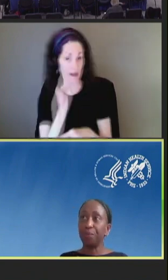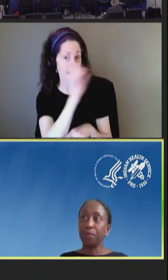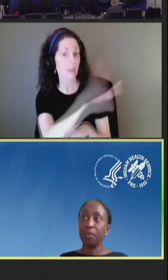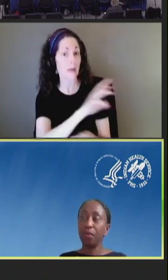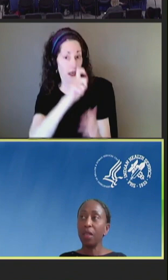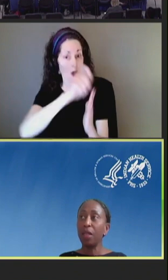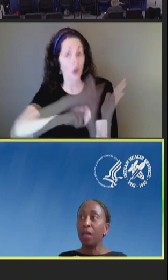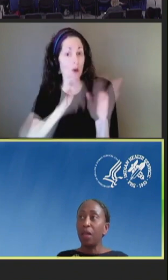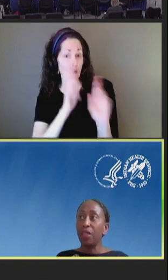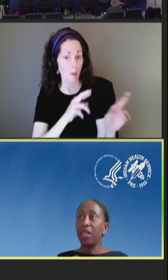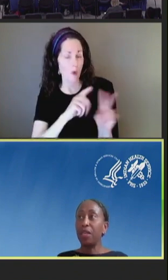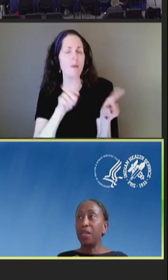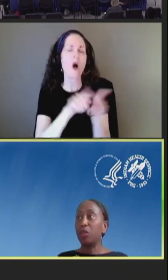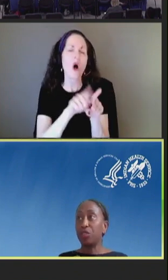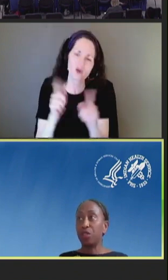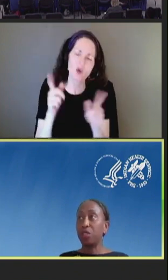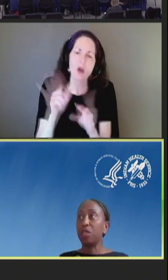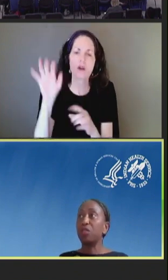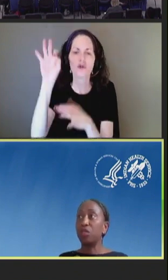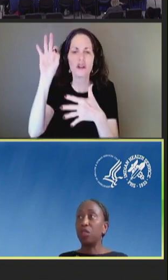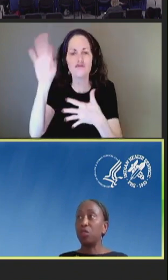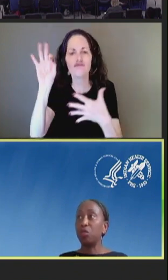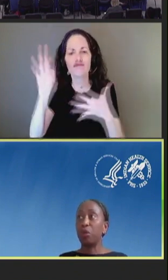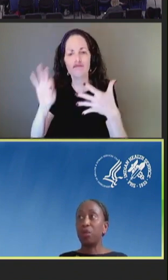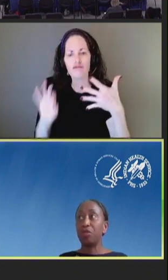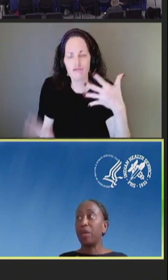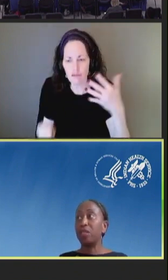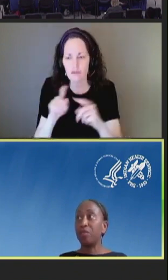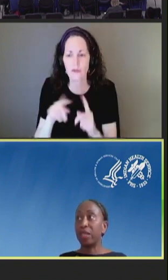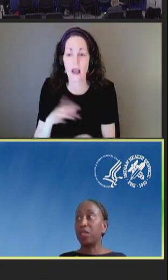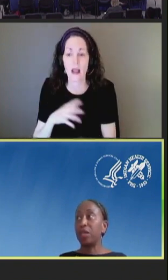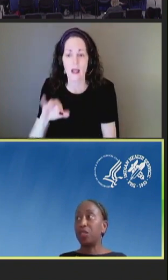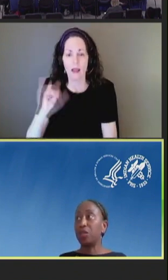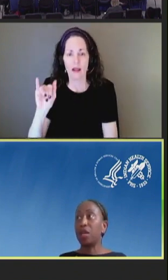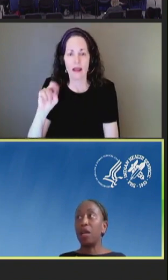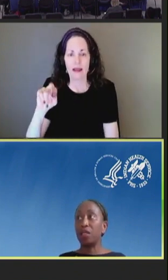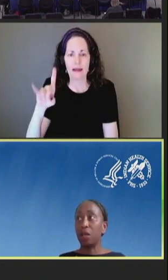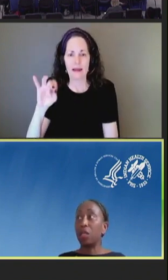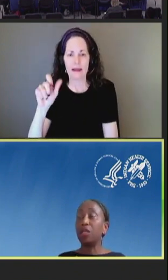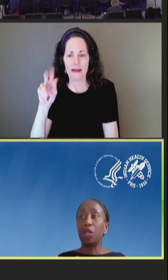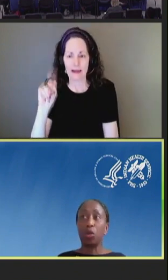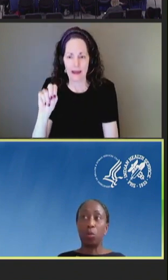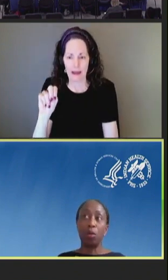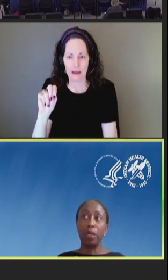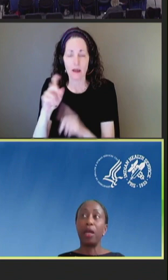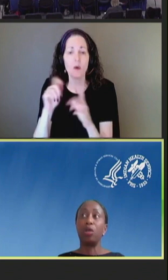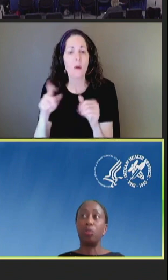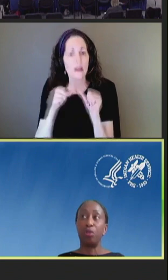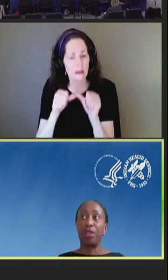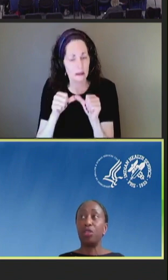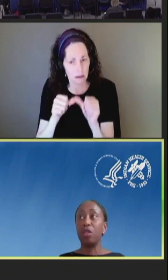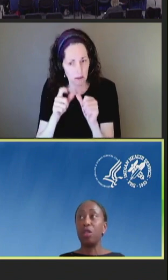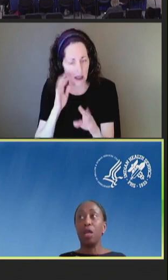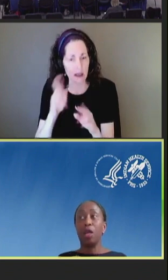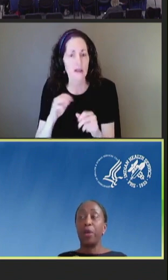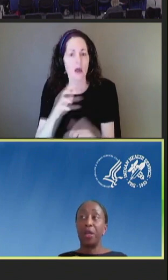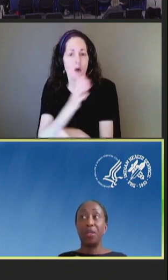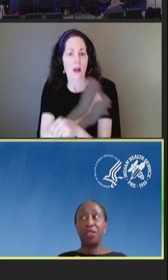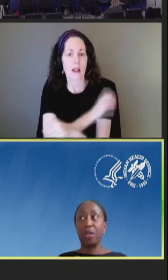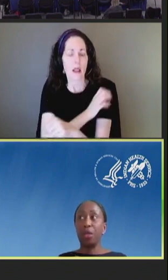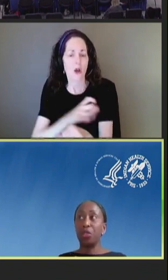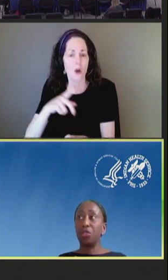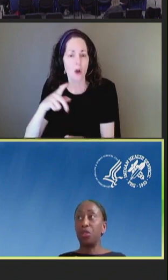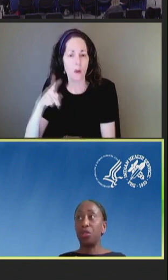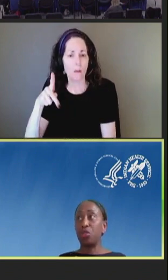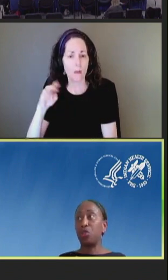you. The Indian Health Service continues to prioritize vaccination as our clinical public health prevention